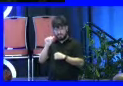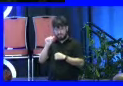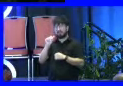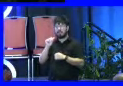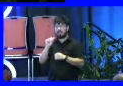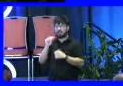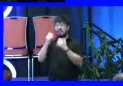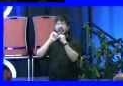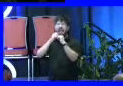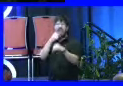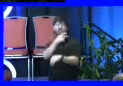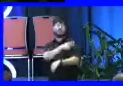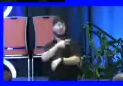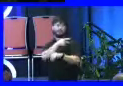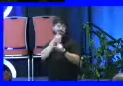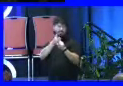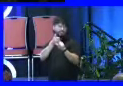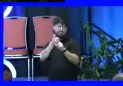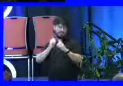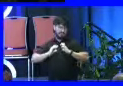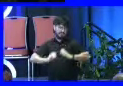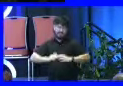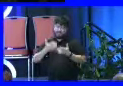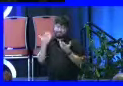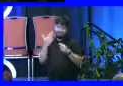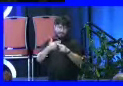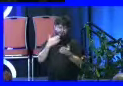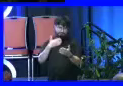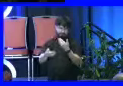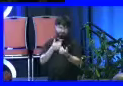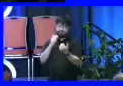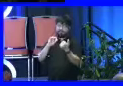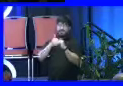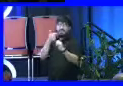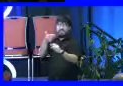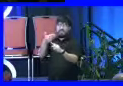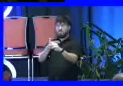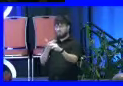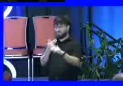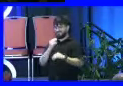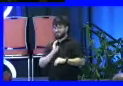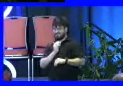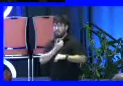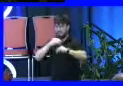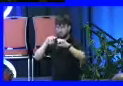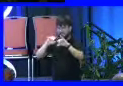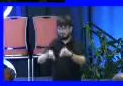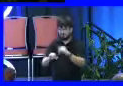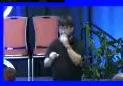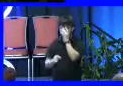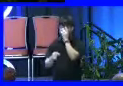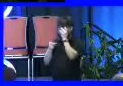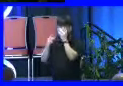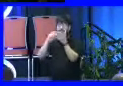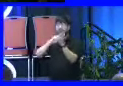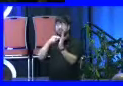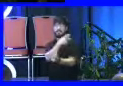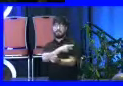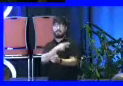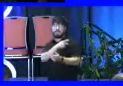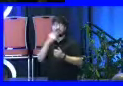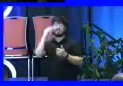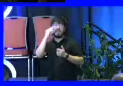how the patient or the client or whoever we call it uses our systems, right? I think that the patient experience in